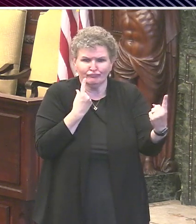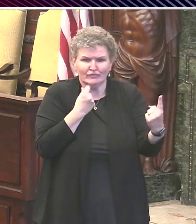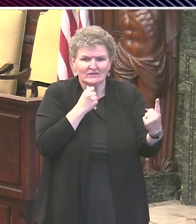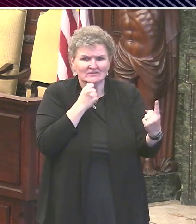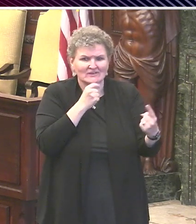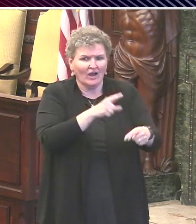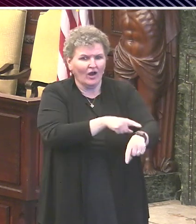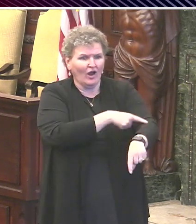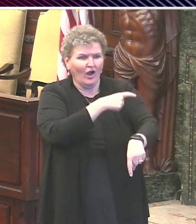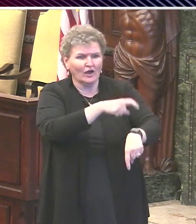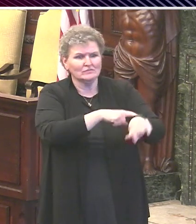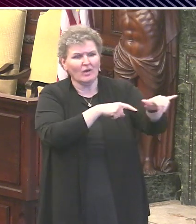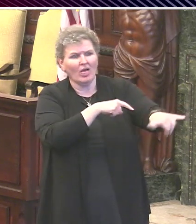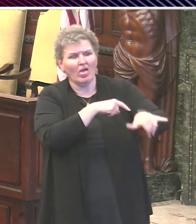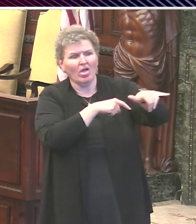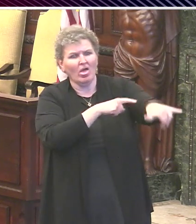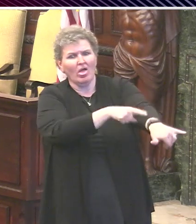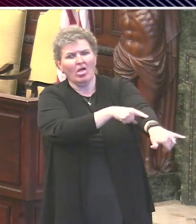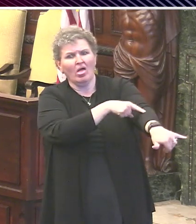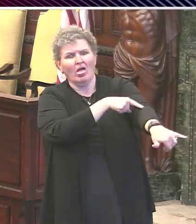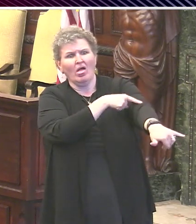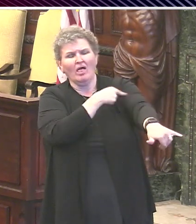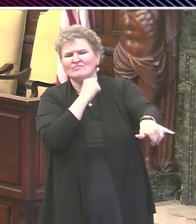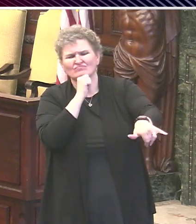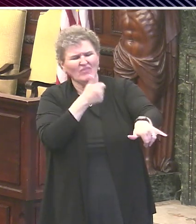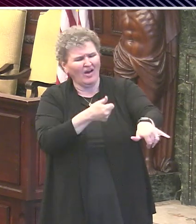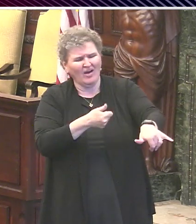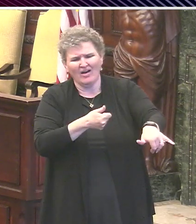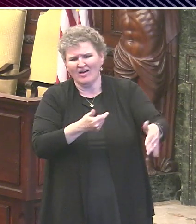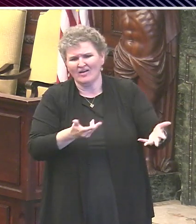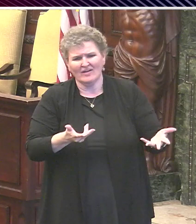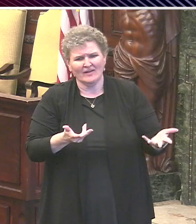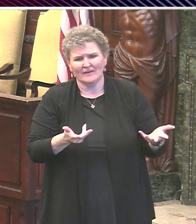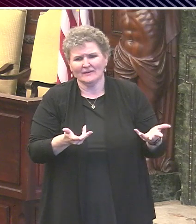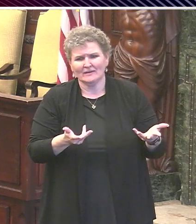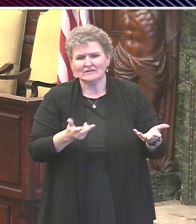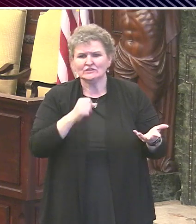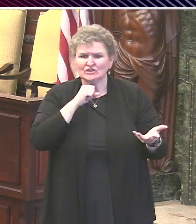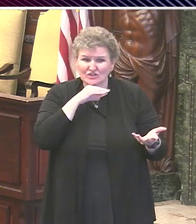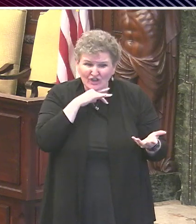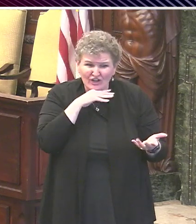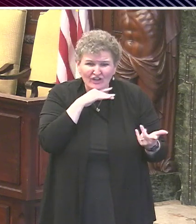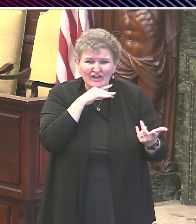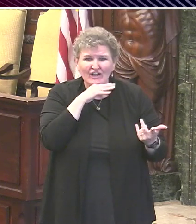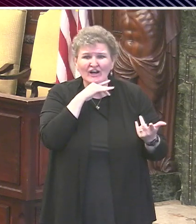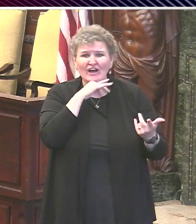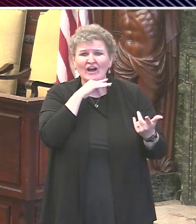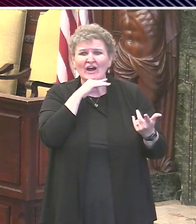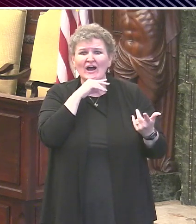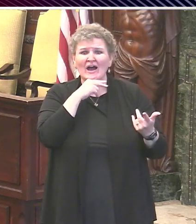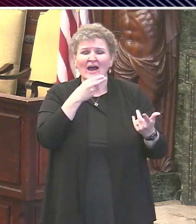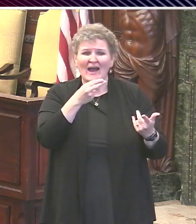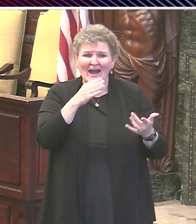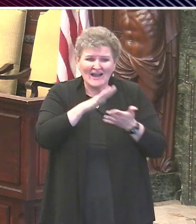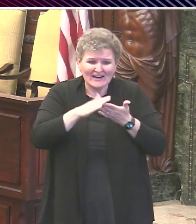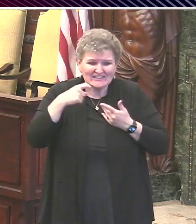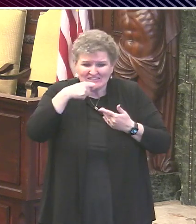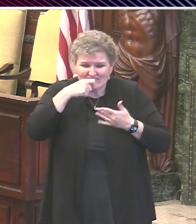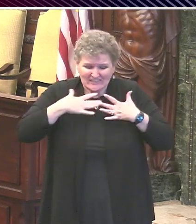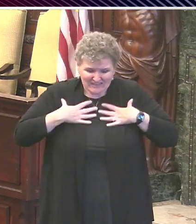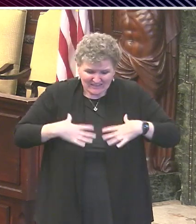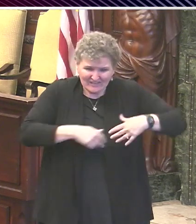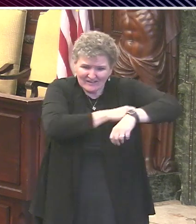sustainable situation. There are hygiene issues. There are issues of people's,